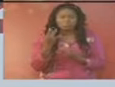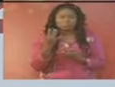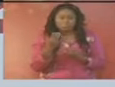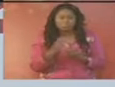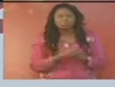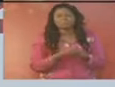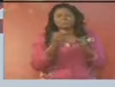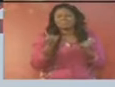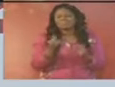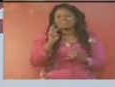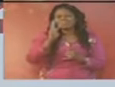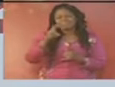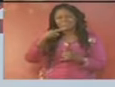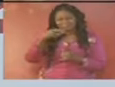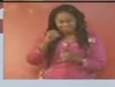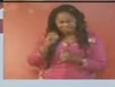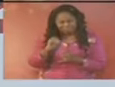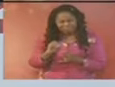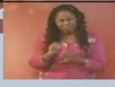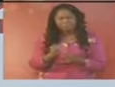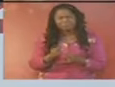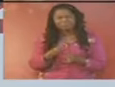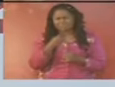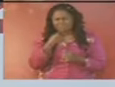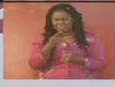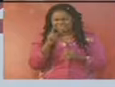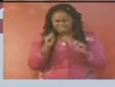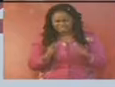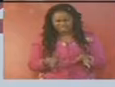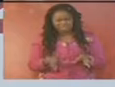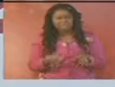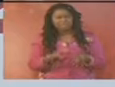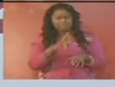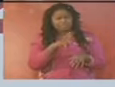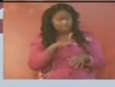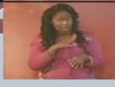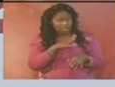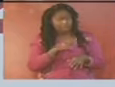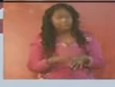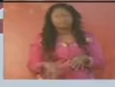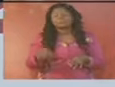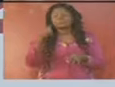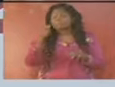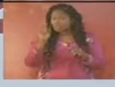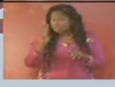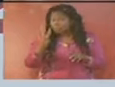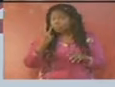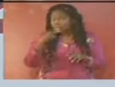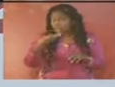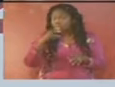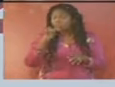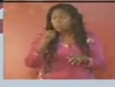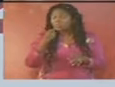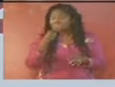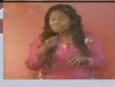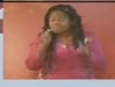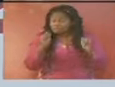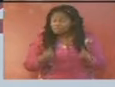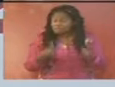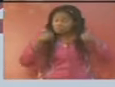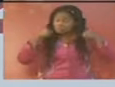sector, it can be used. The test we are using has been certified by the WHO. The